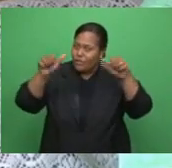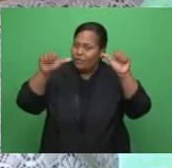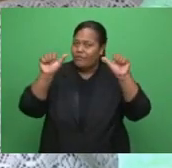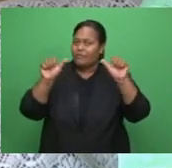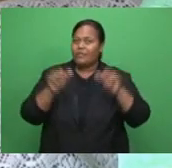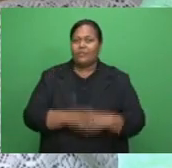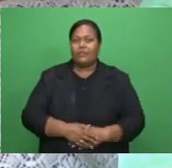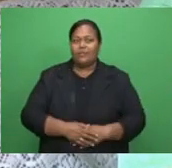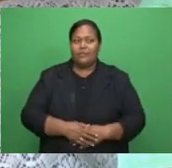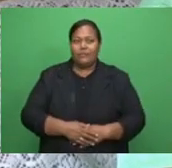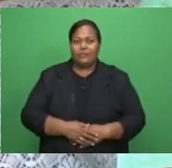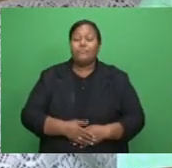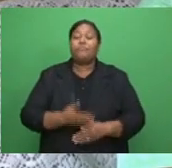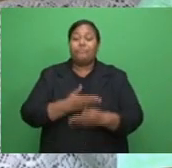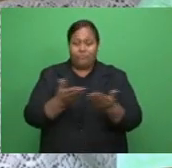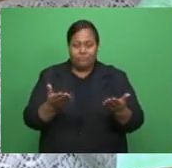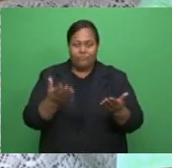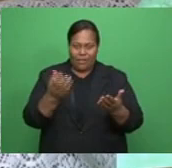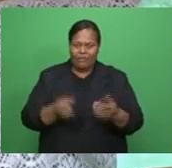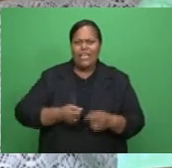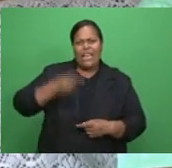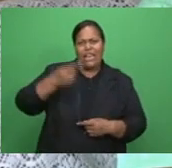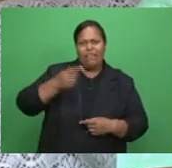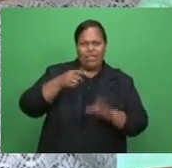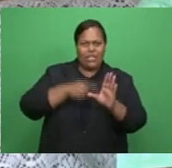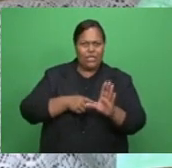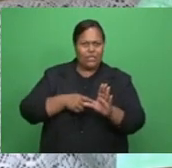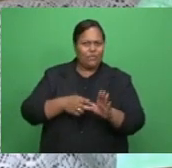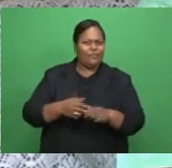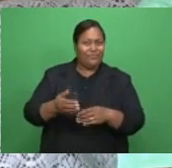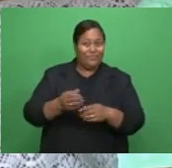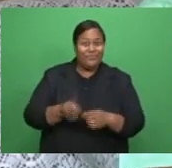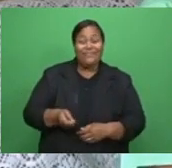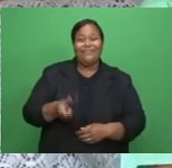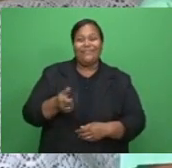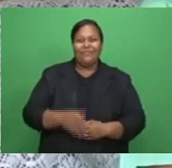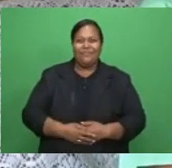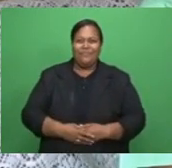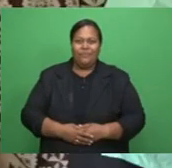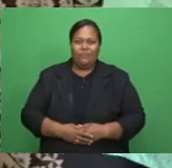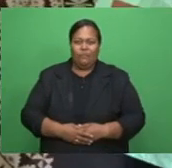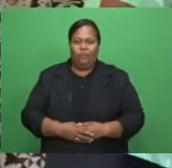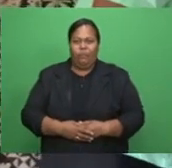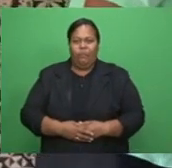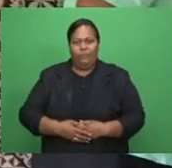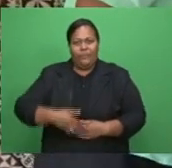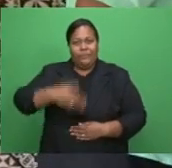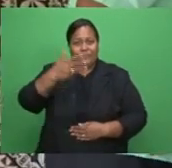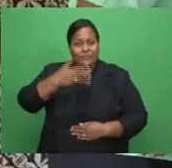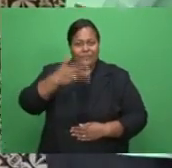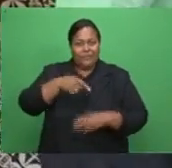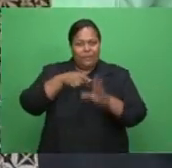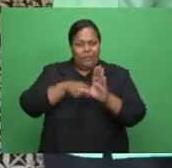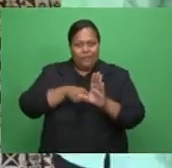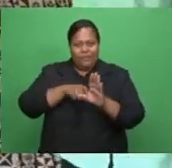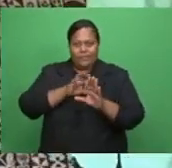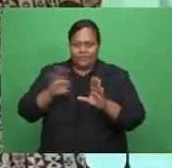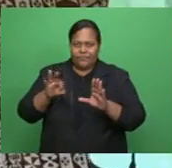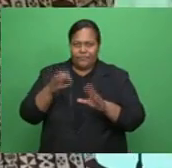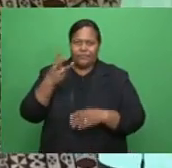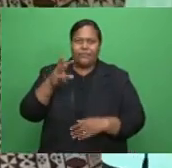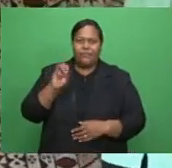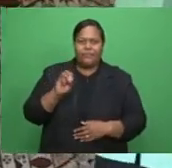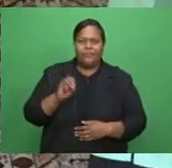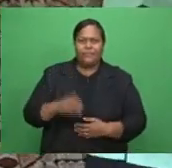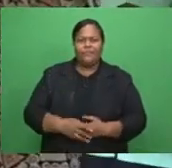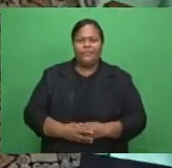title to this land 11 years early, in 19 years instead of 30. Bainimarama stressed